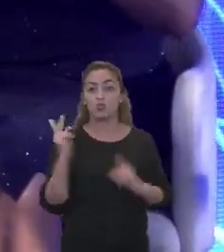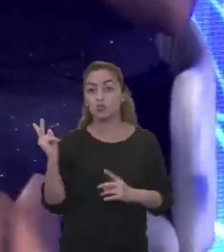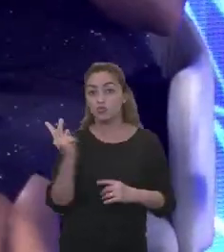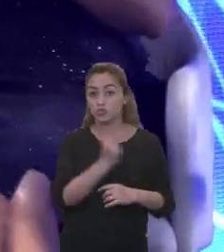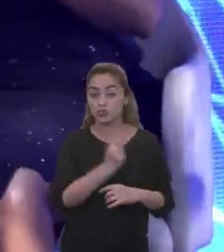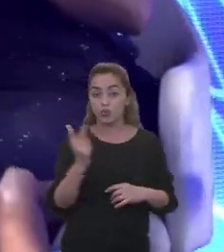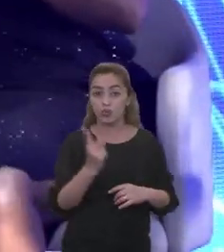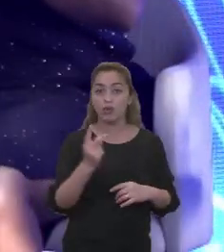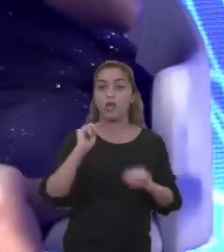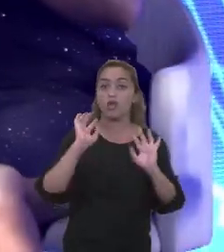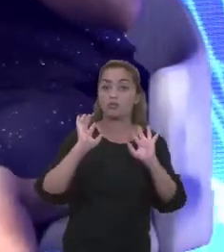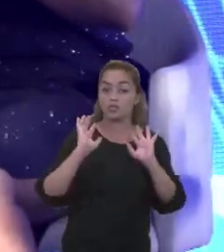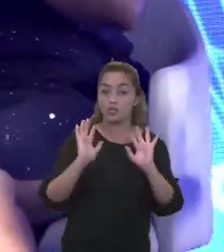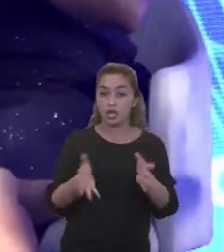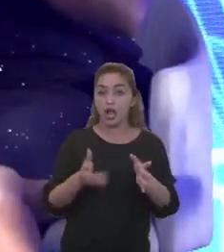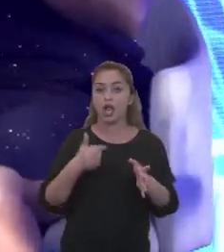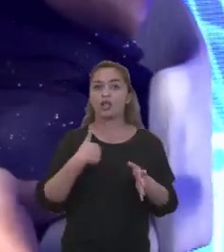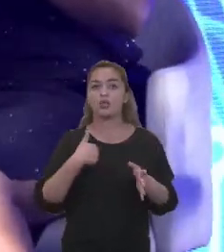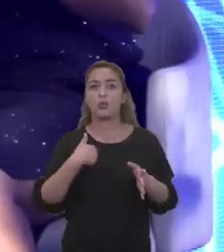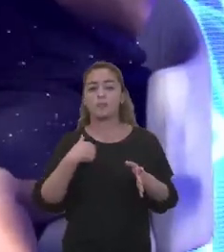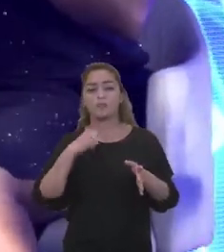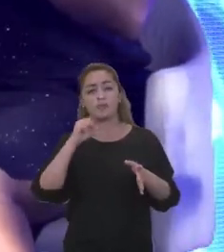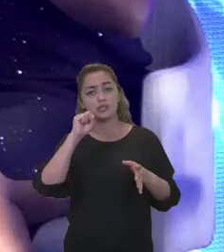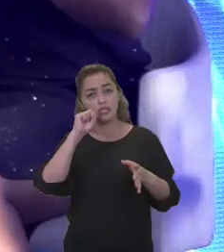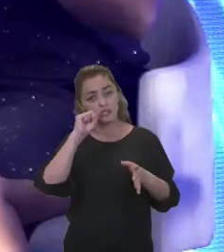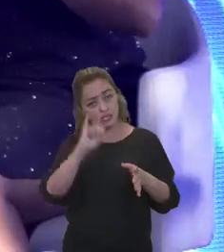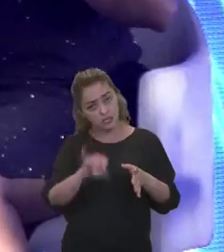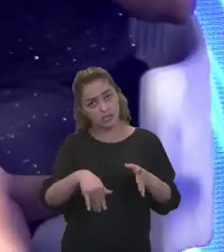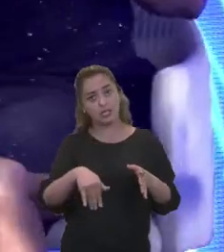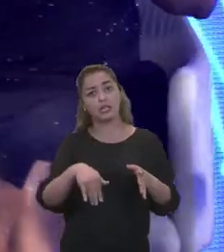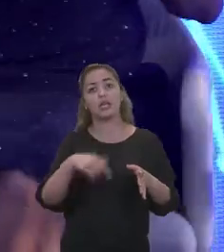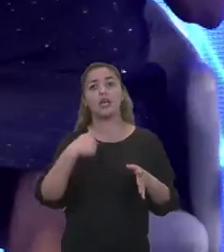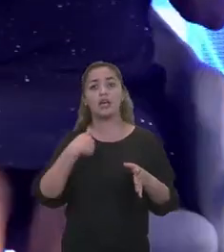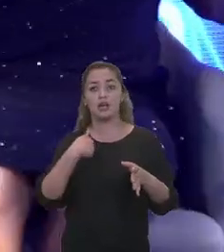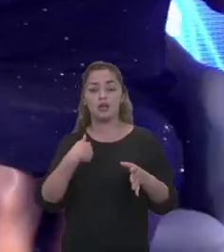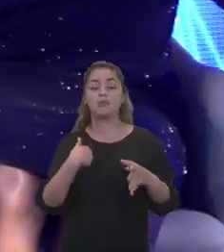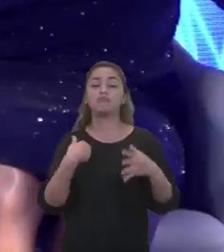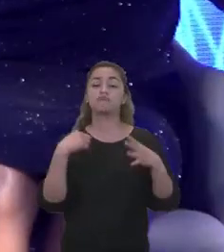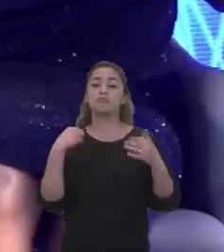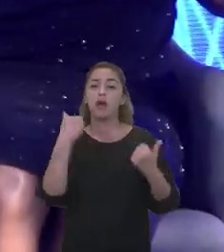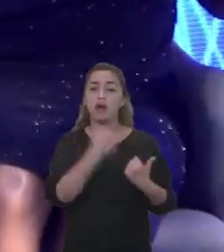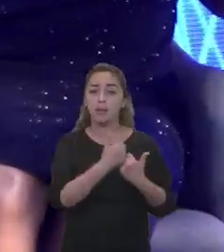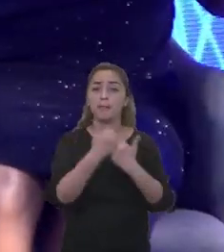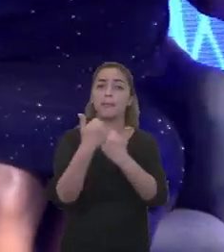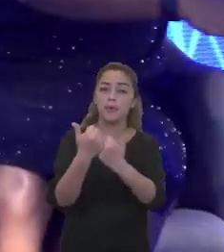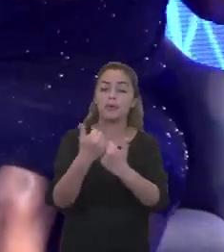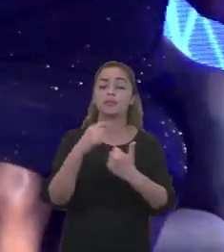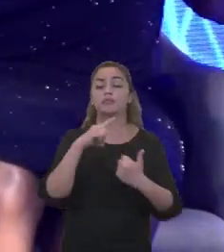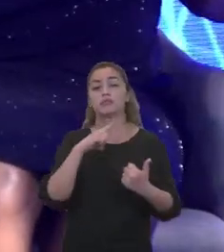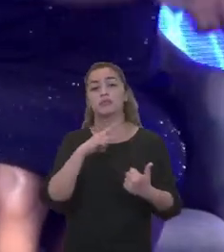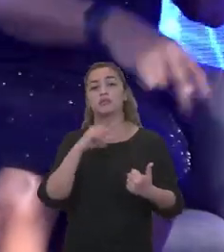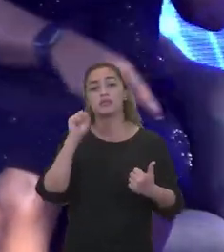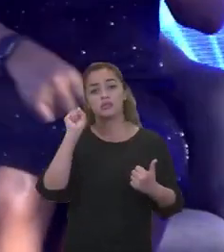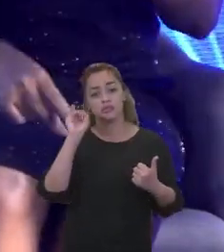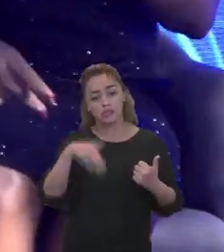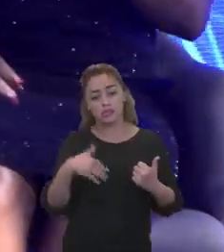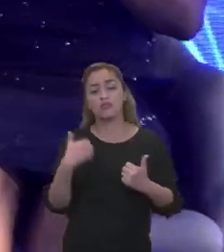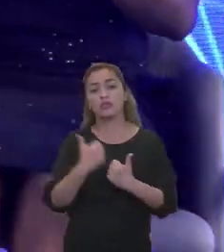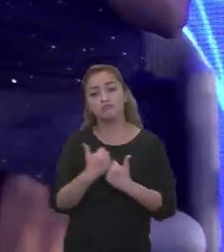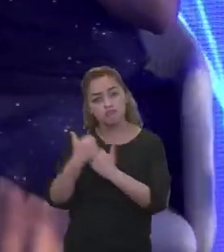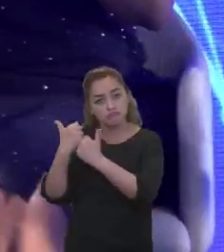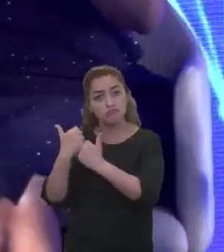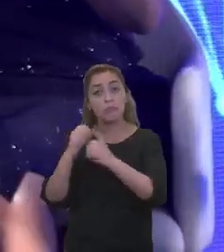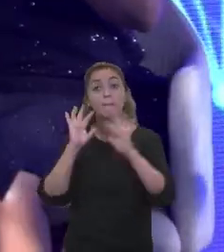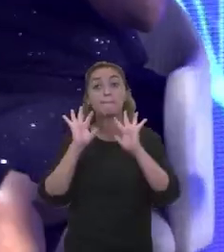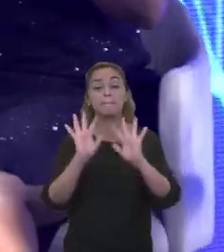said. I'm already talking. Okay, I support. I'll continue to do my philanthropy work. Yes, I